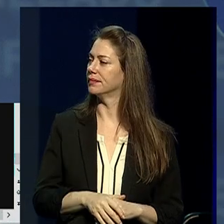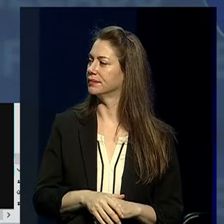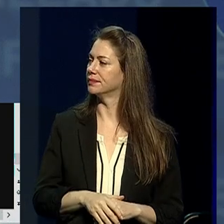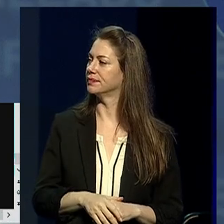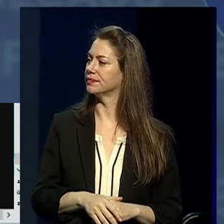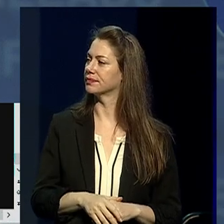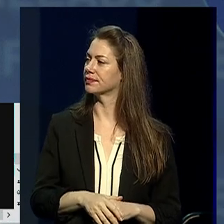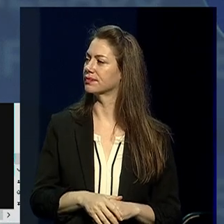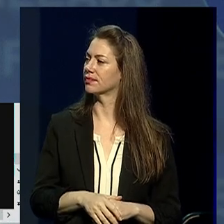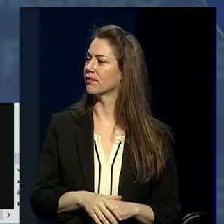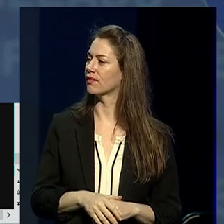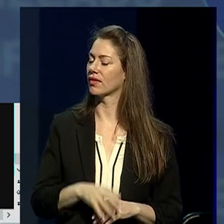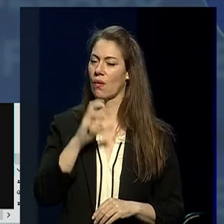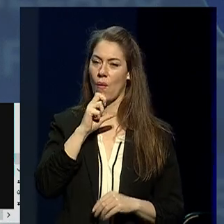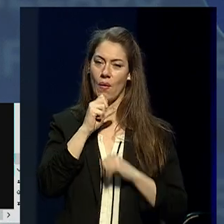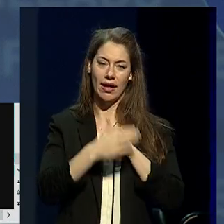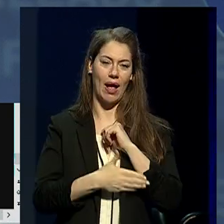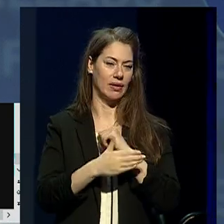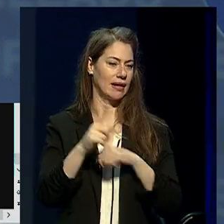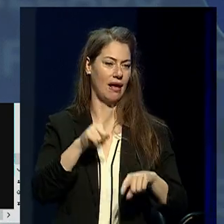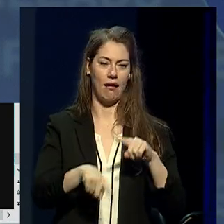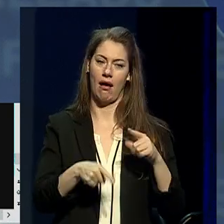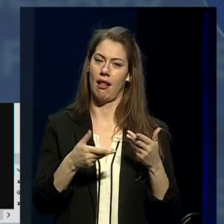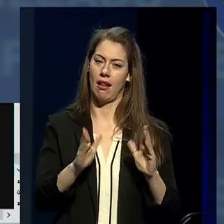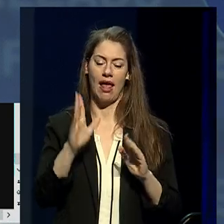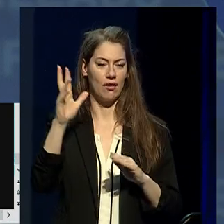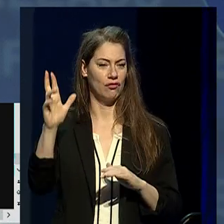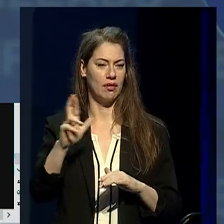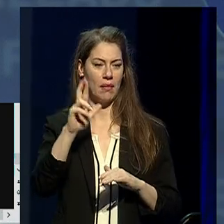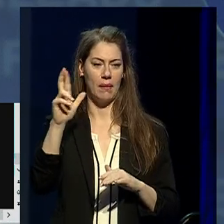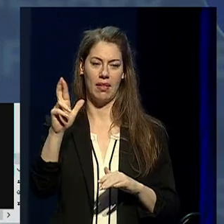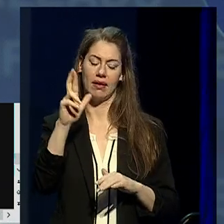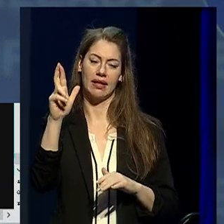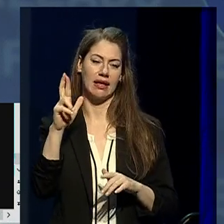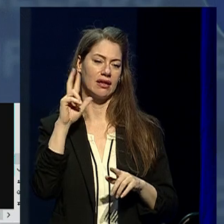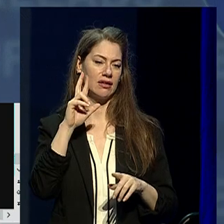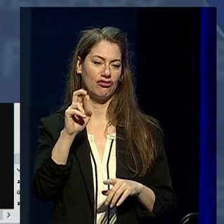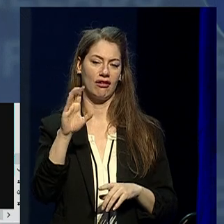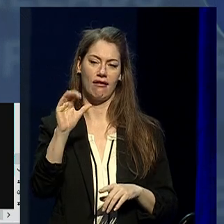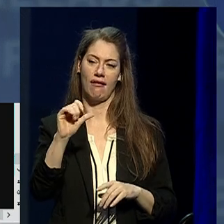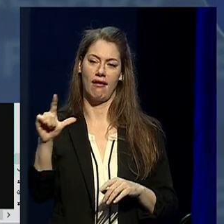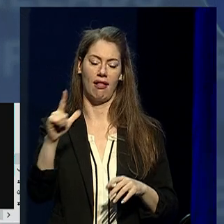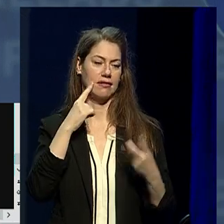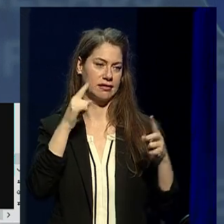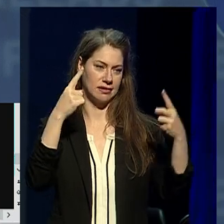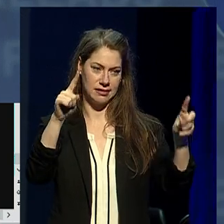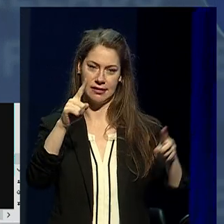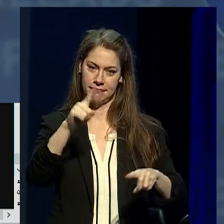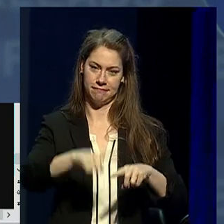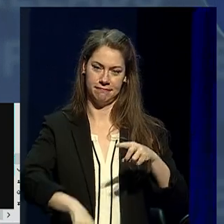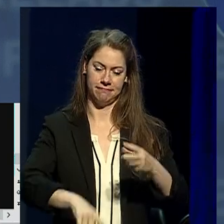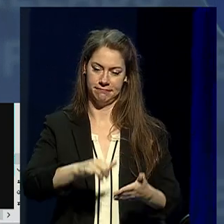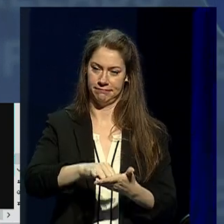In Orange County, we cannot let the Republican recall effort against Senator Newman succeed, right?